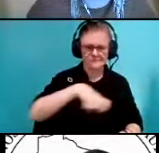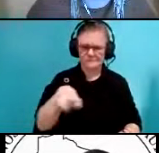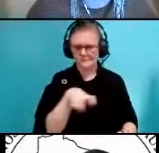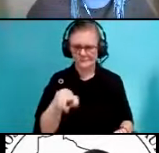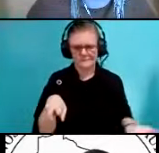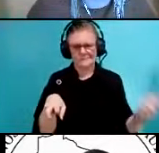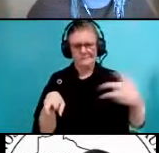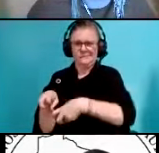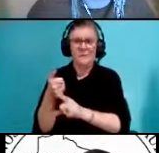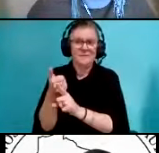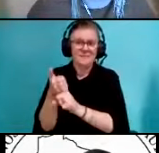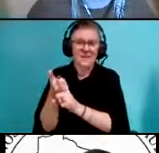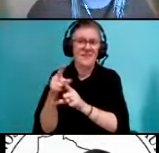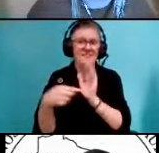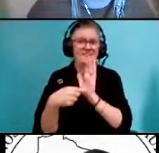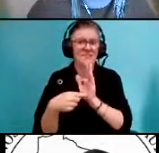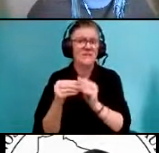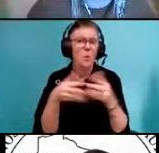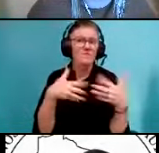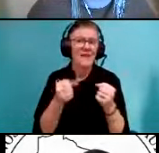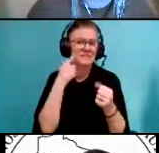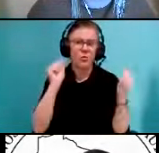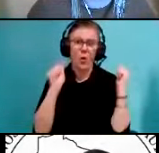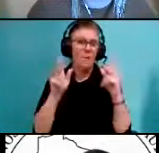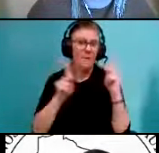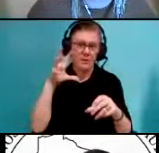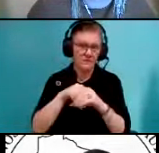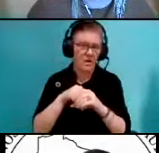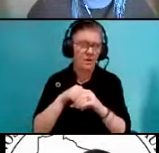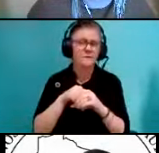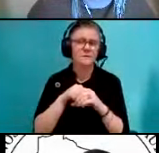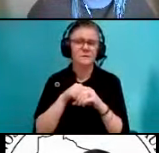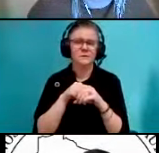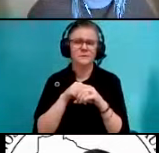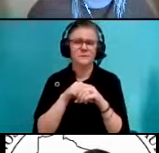is a feature and faster for everyone involved.